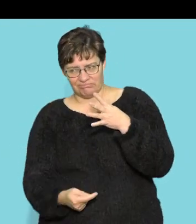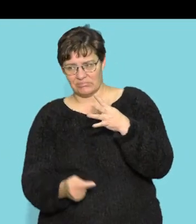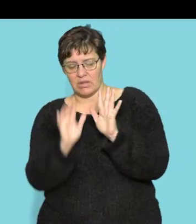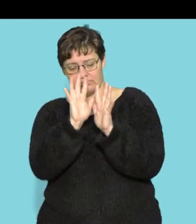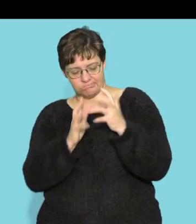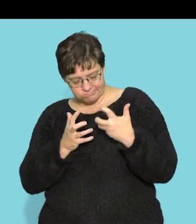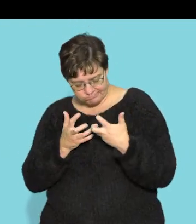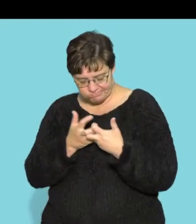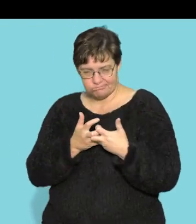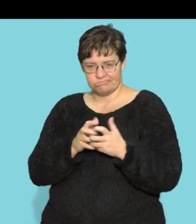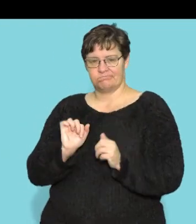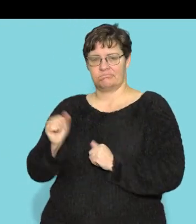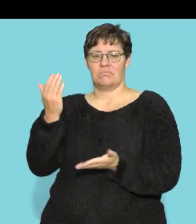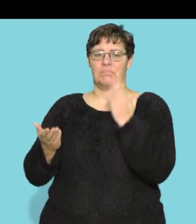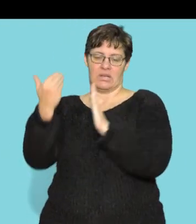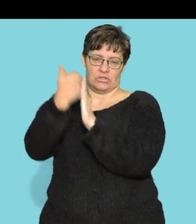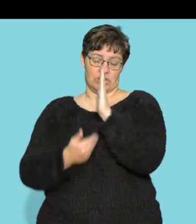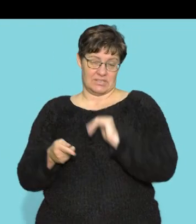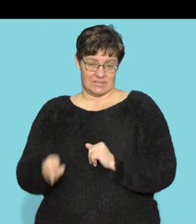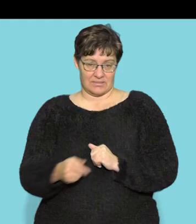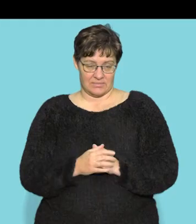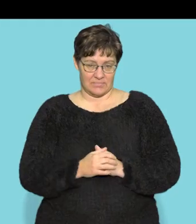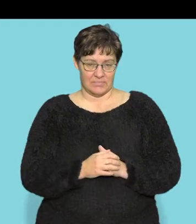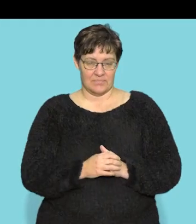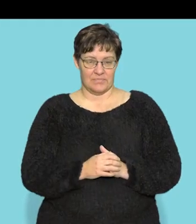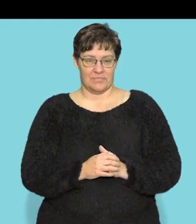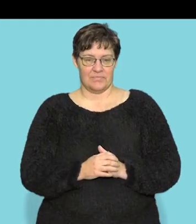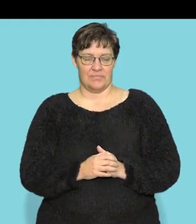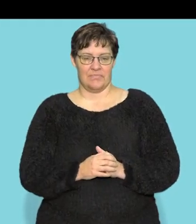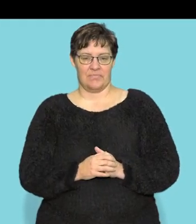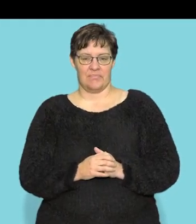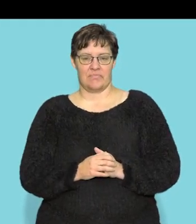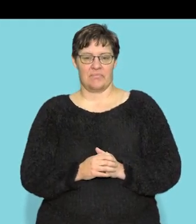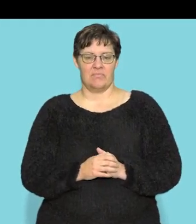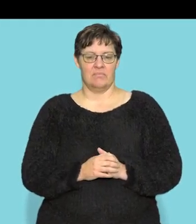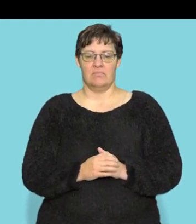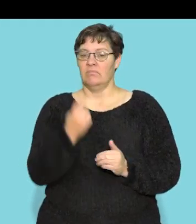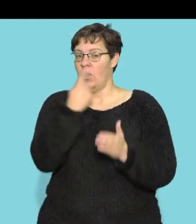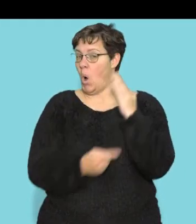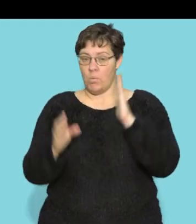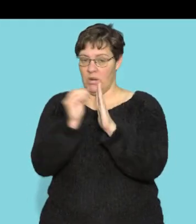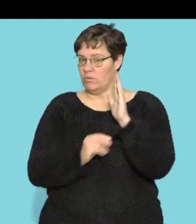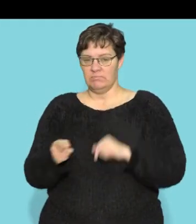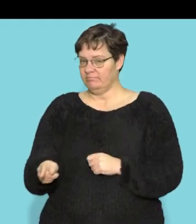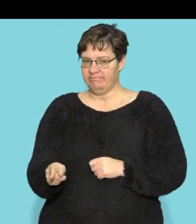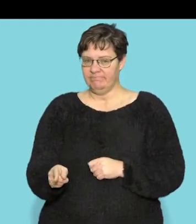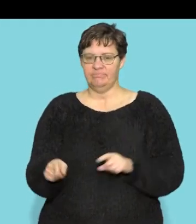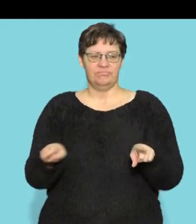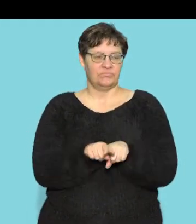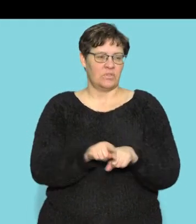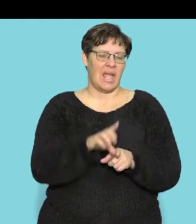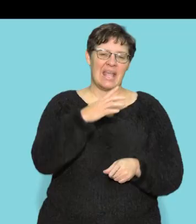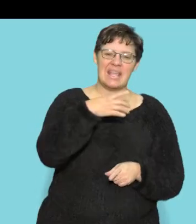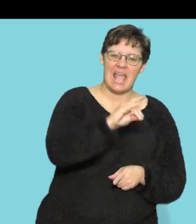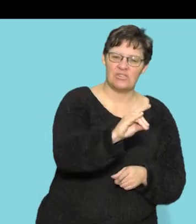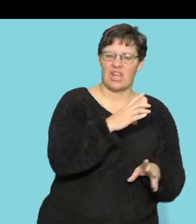then fit into your balance sheet. Okay? Now, these are not the only notes. Remember, there's also the